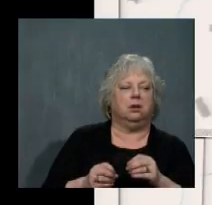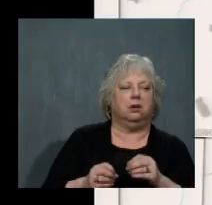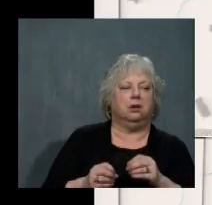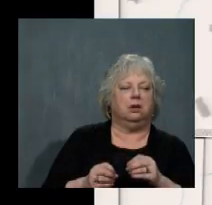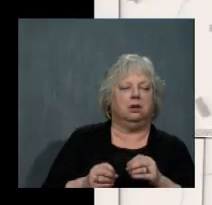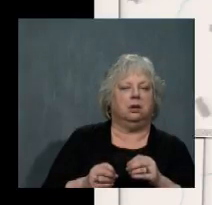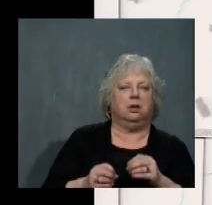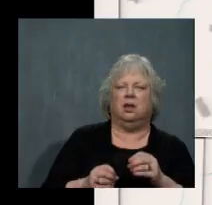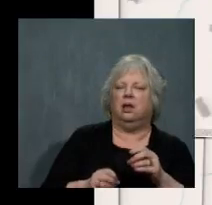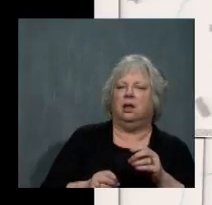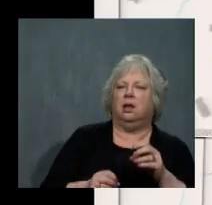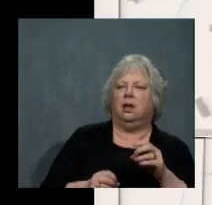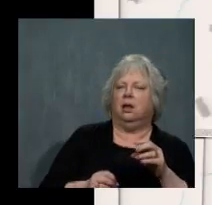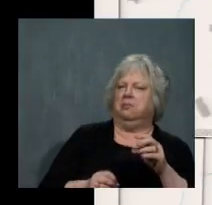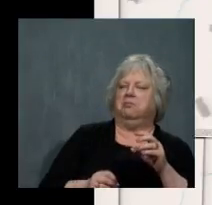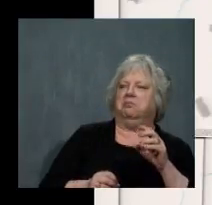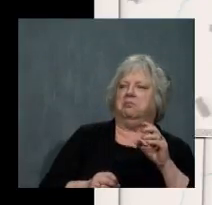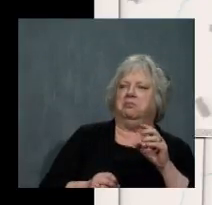Okay,